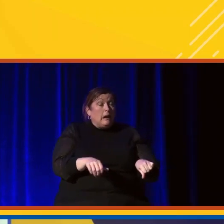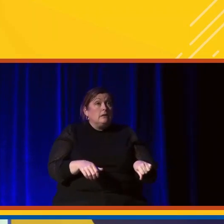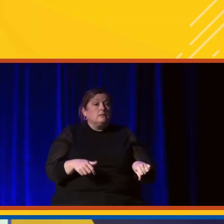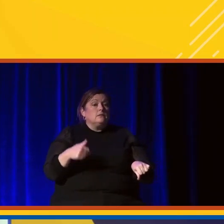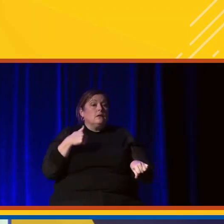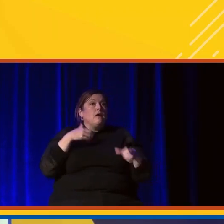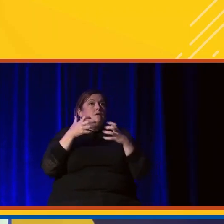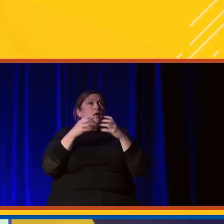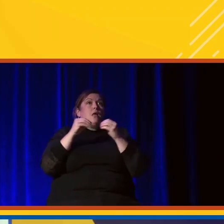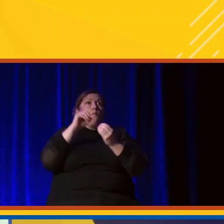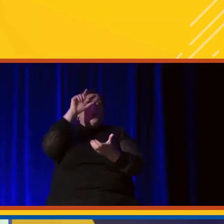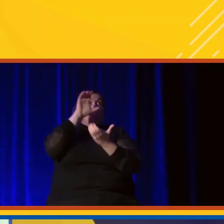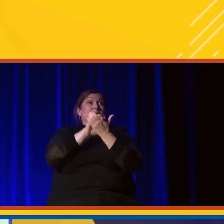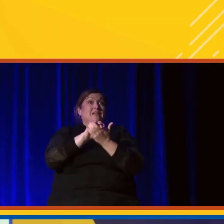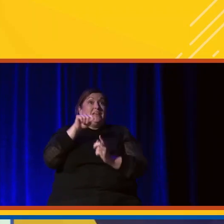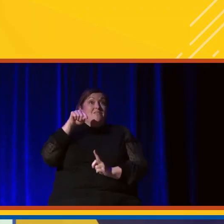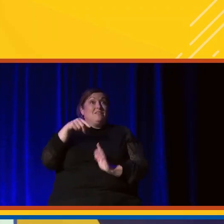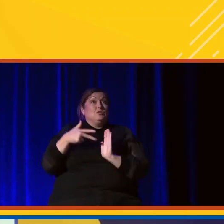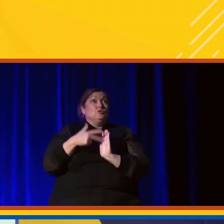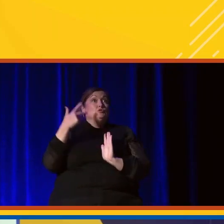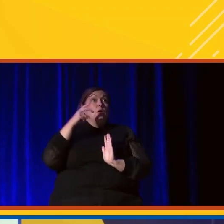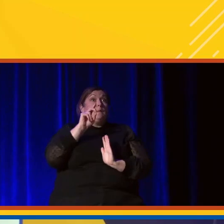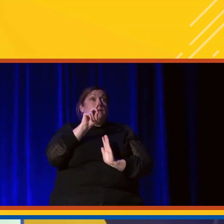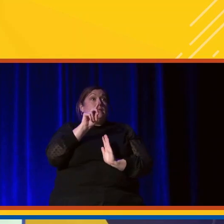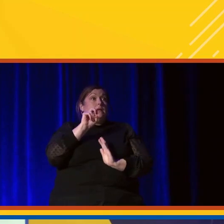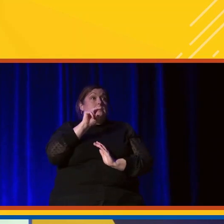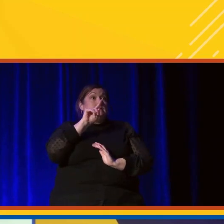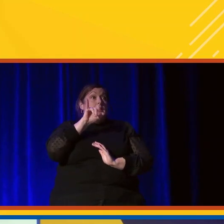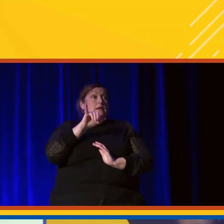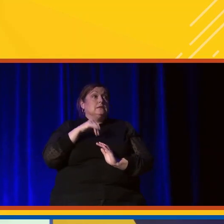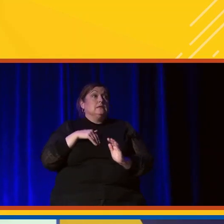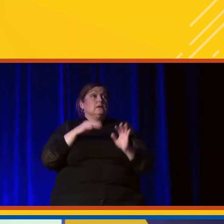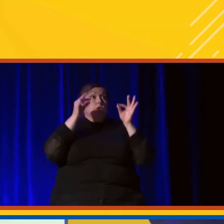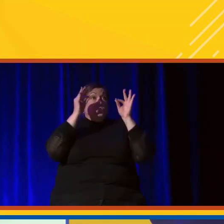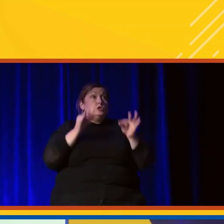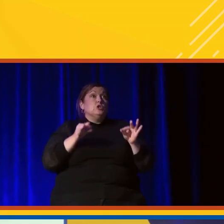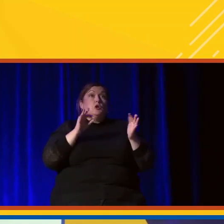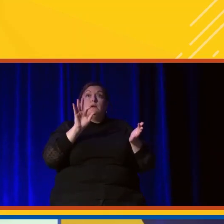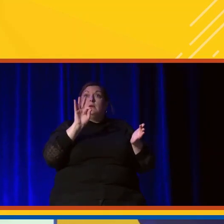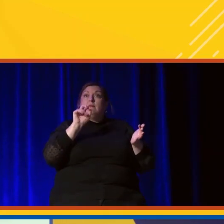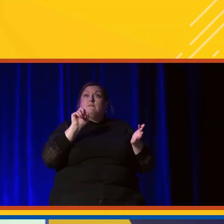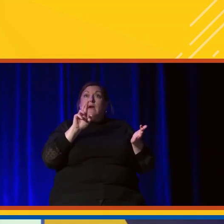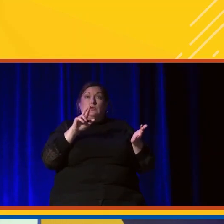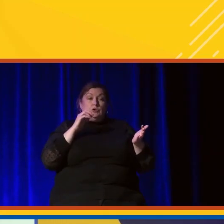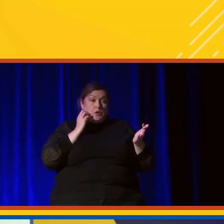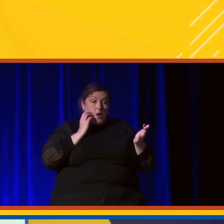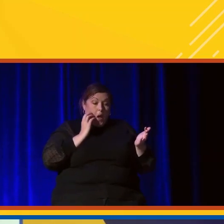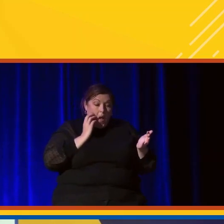I have a lot more belief that this triplet density of states it found is a determining factor.